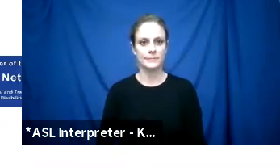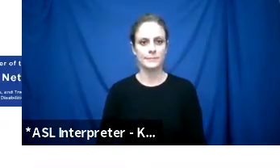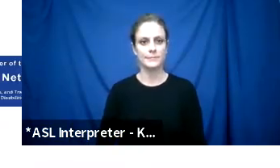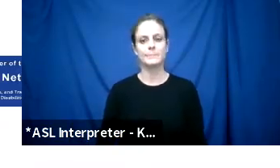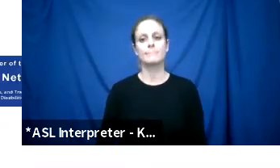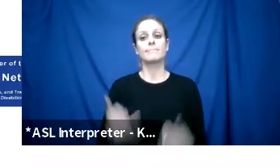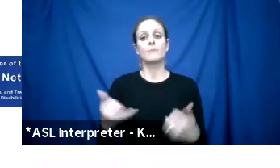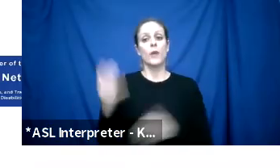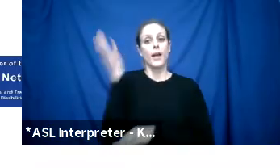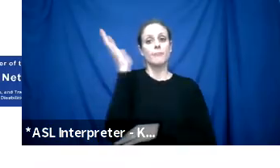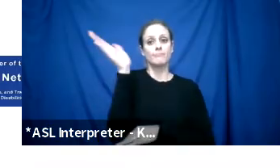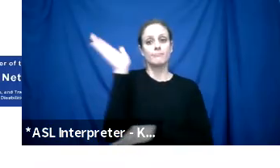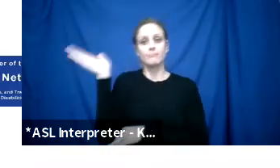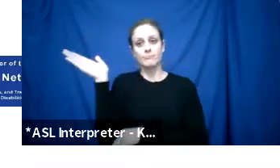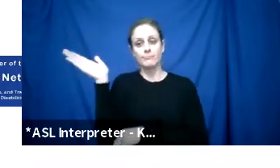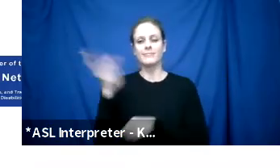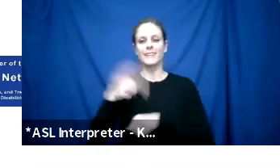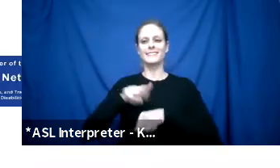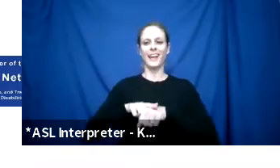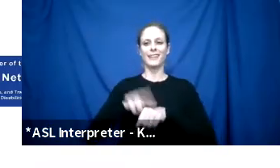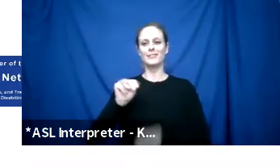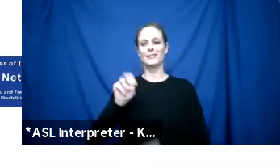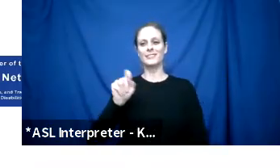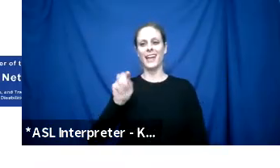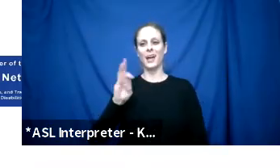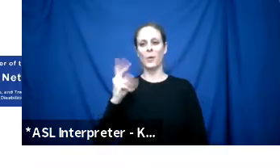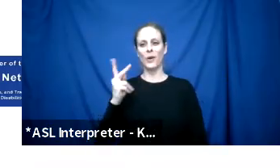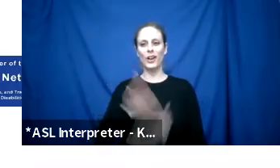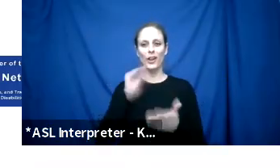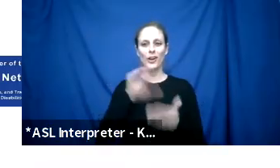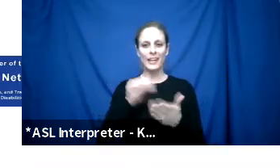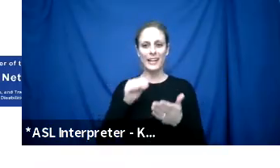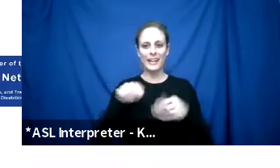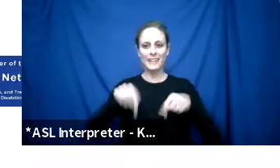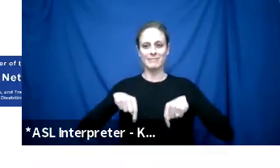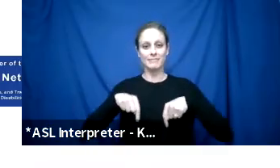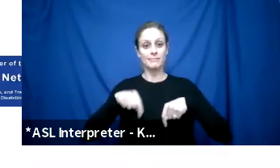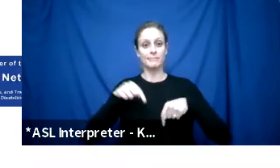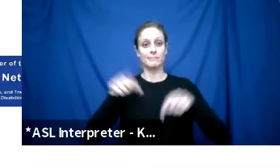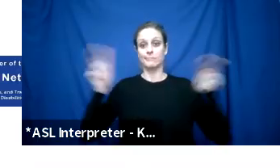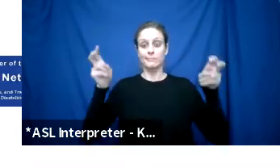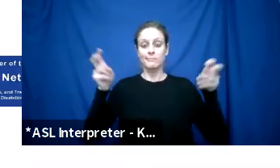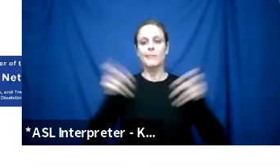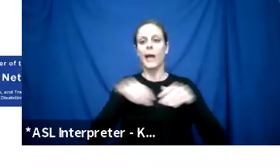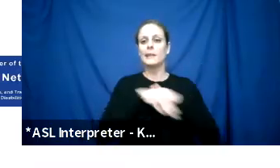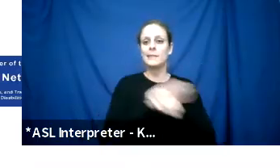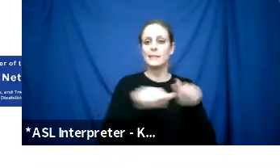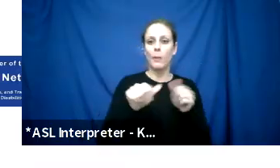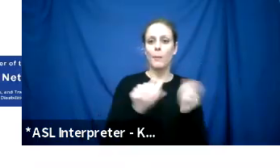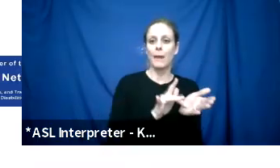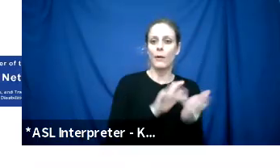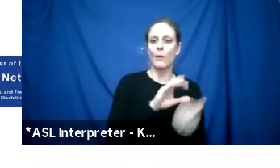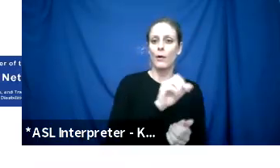Today's ADA National Network Learning Session is titled Accessible Medical Care and Long-Term Care